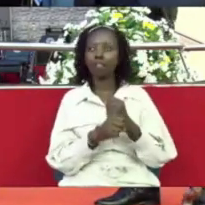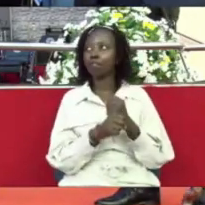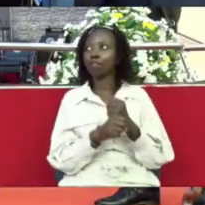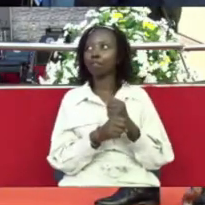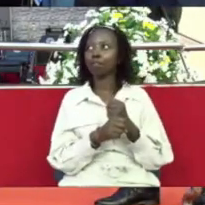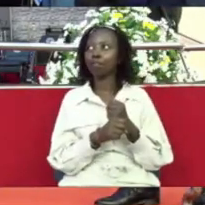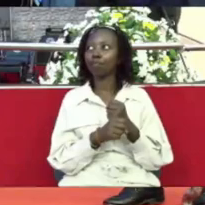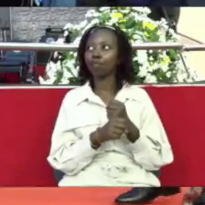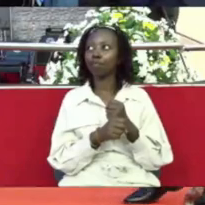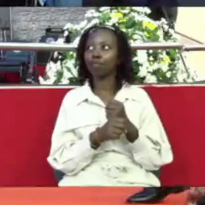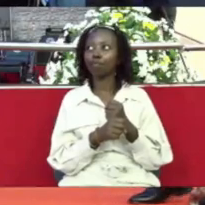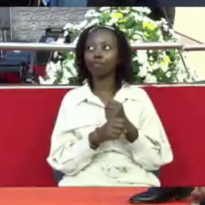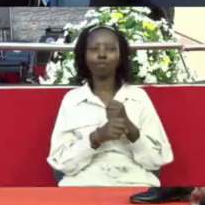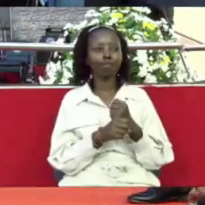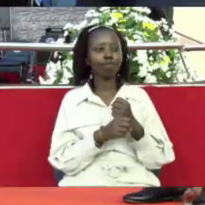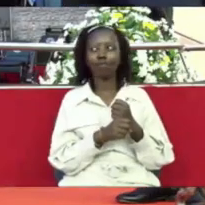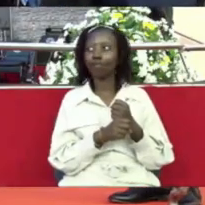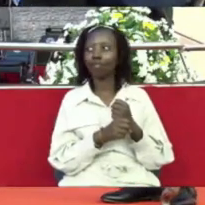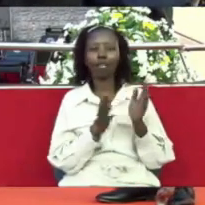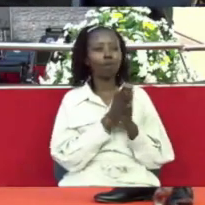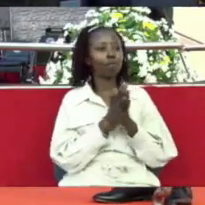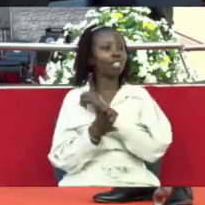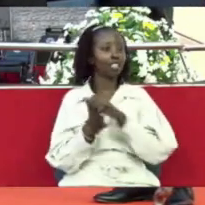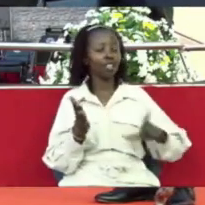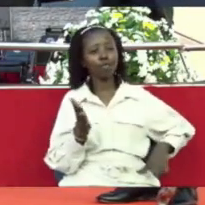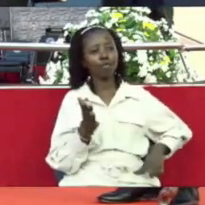that? Praise be to God.